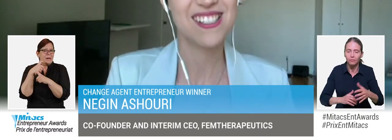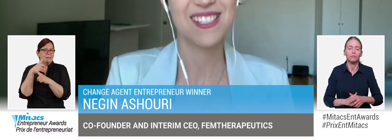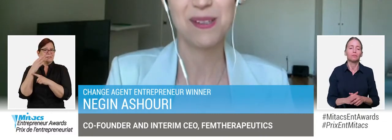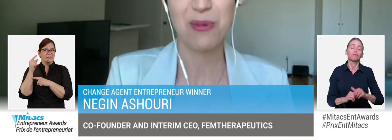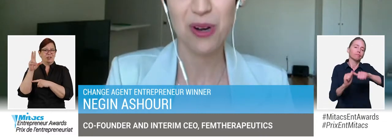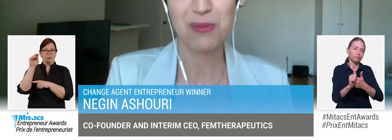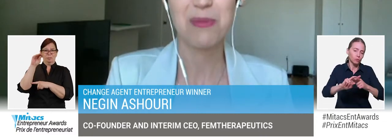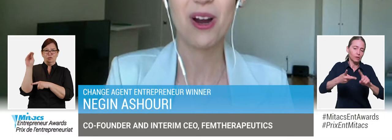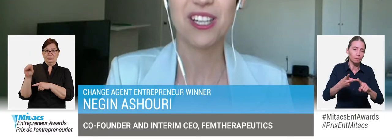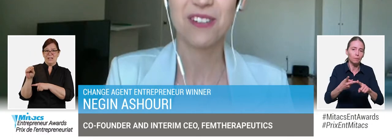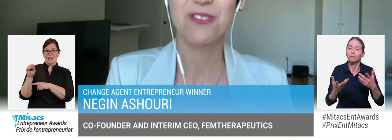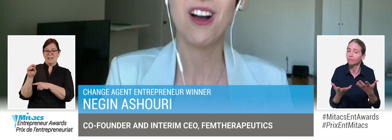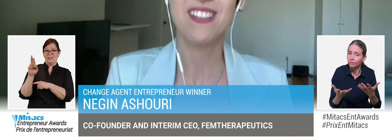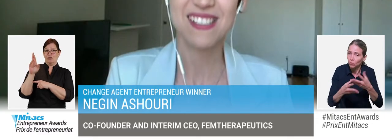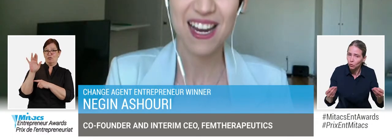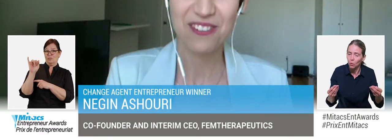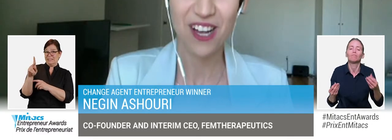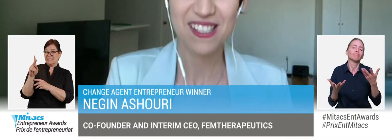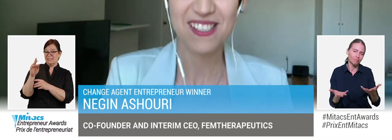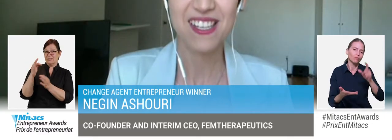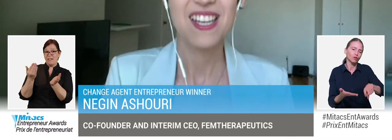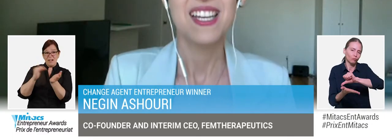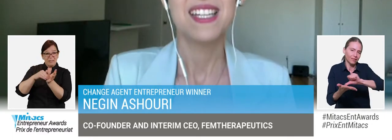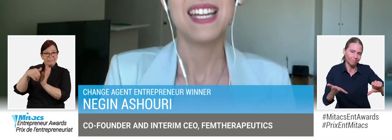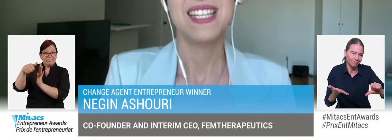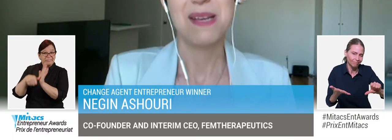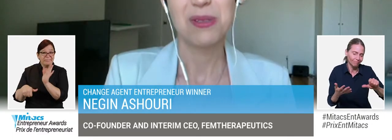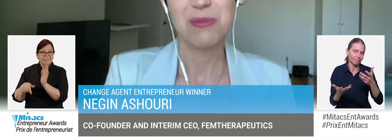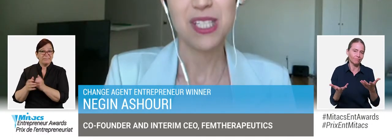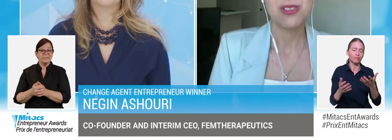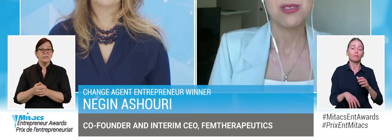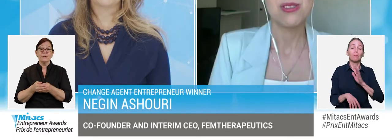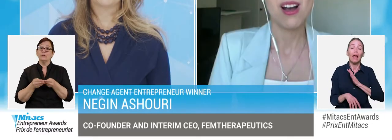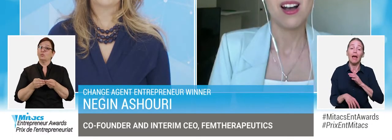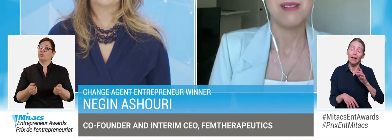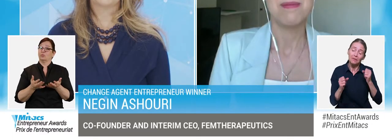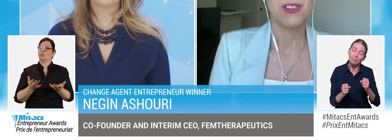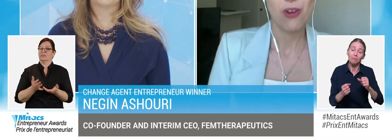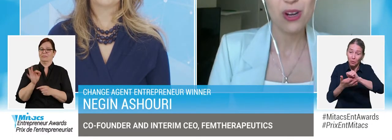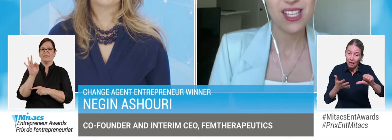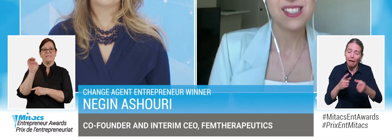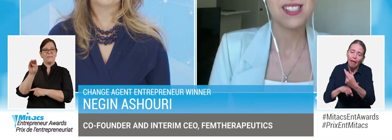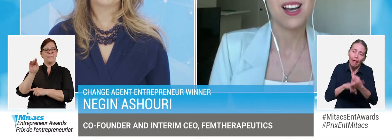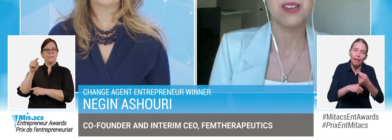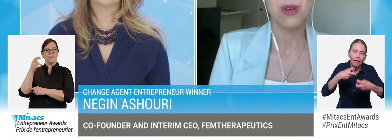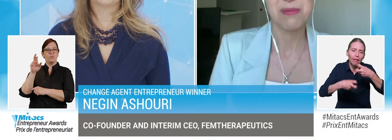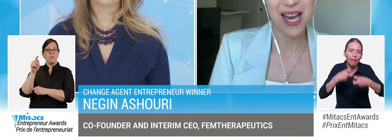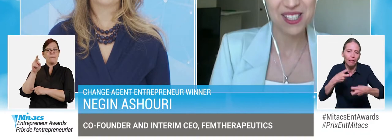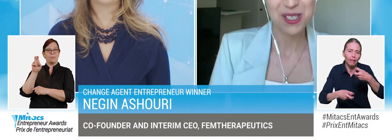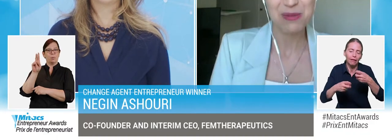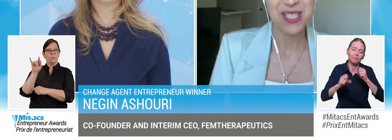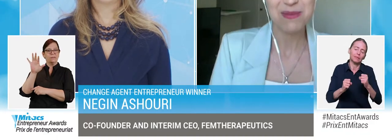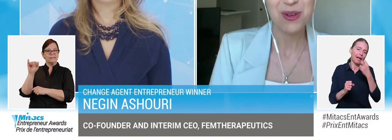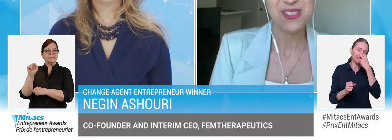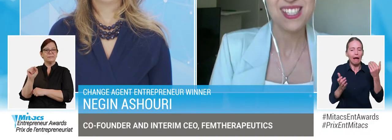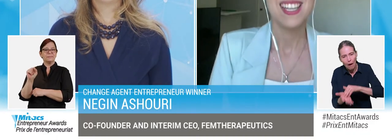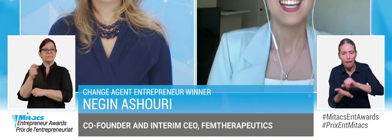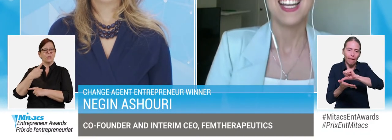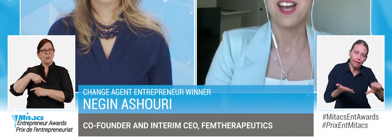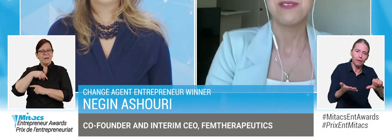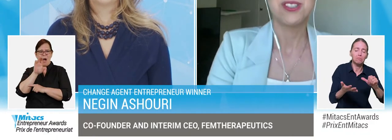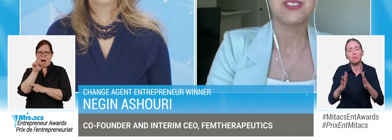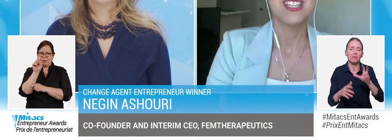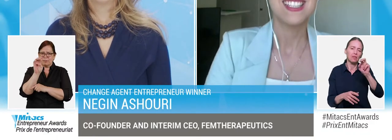their constant support, my partner for all the sacrifices that enabled me to focus on what mattered to me the